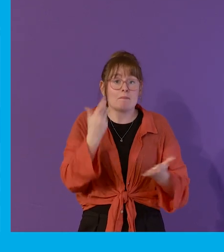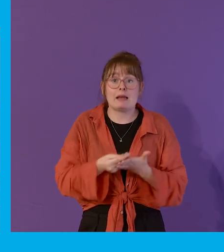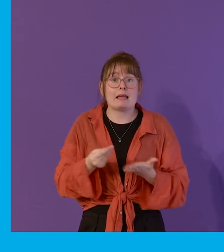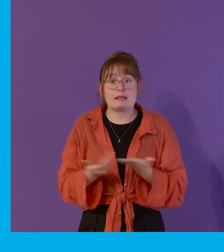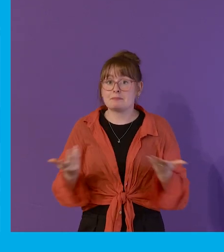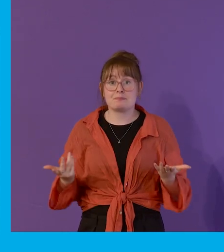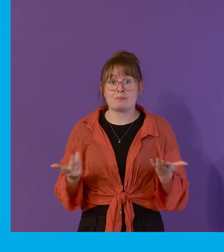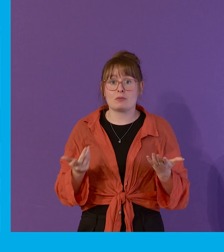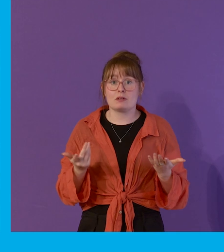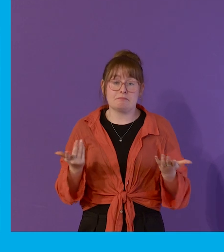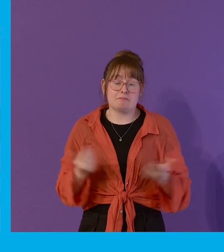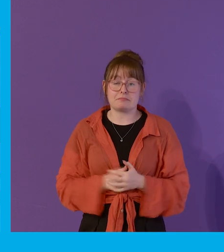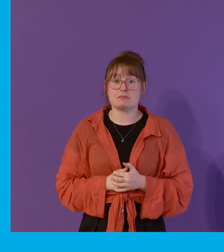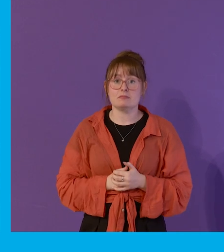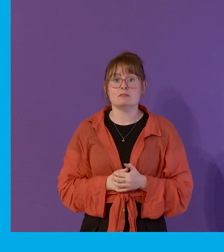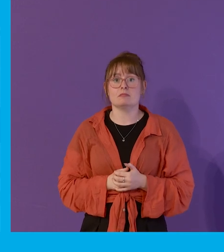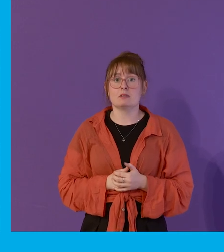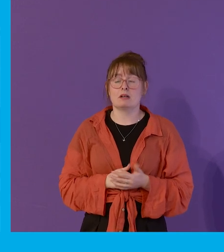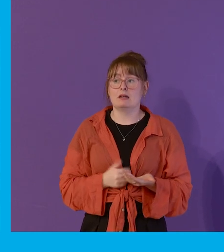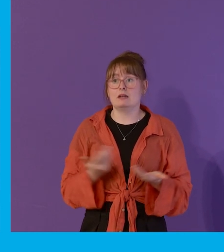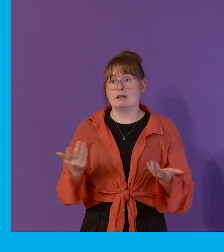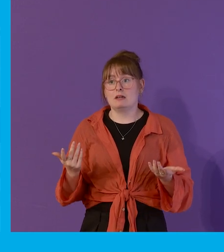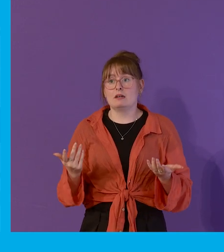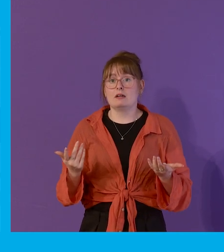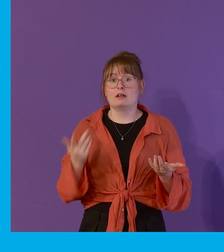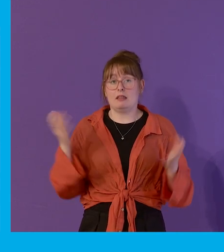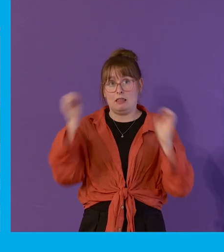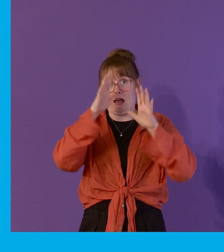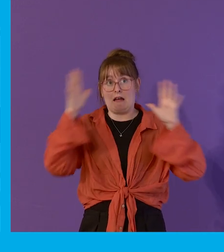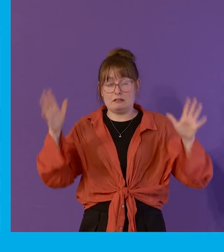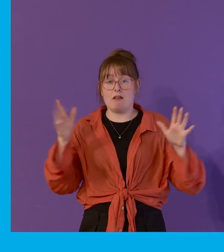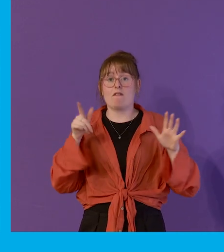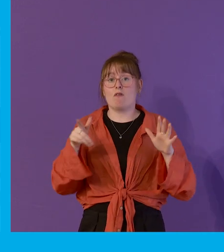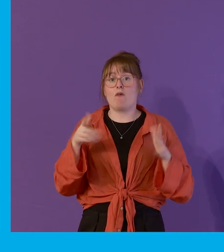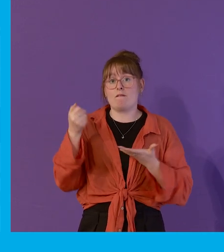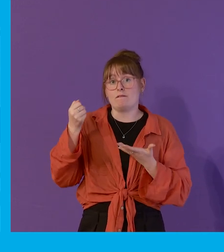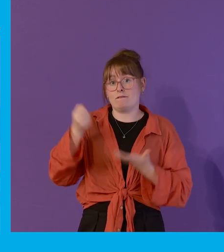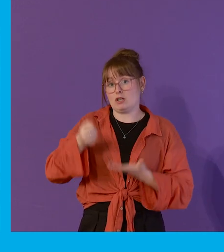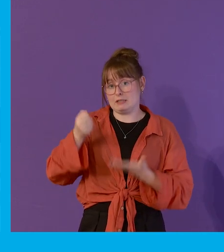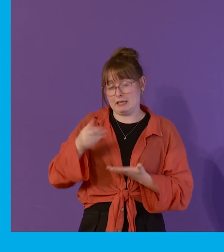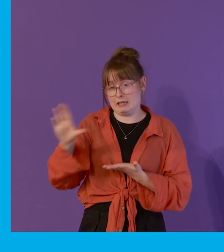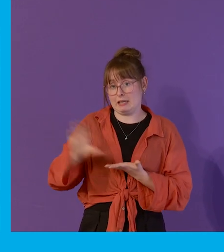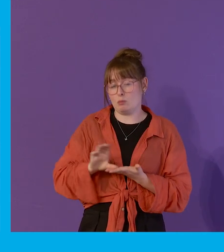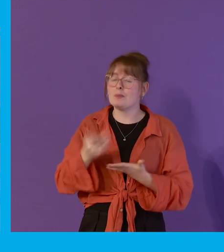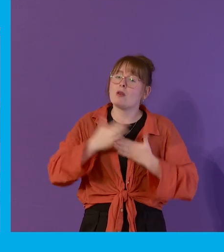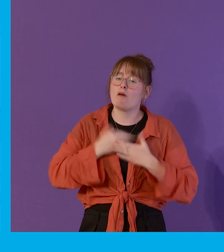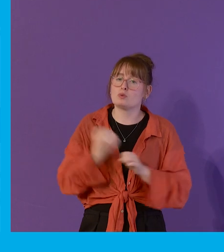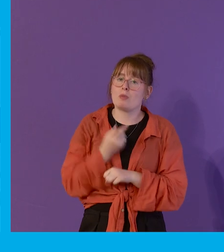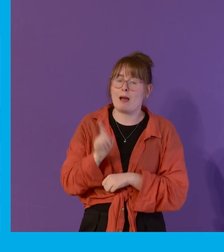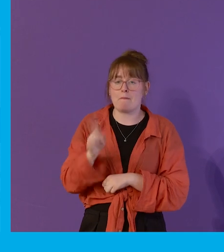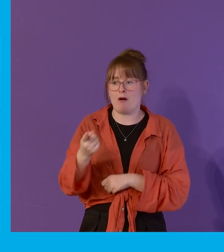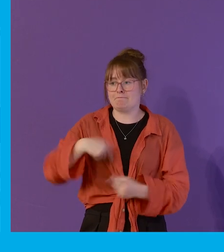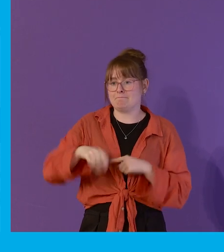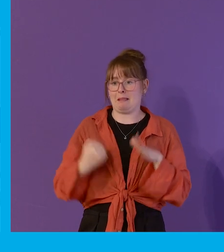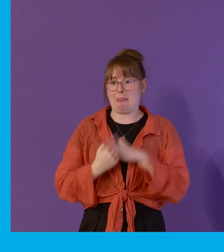we have to provide. And the idea of extending discretionary funding is one that we would love to do, but we're